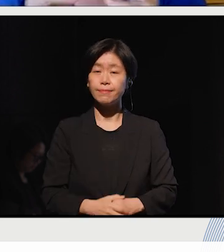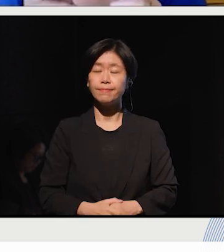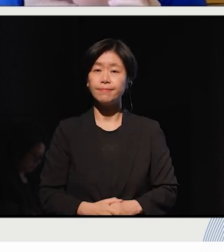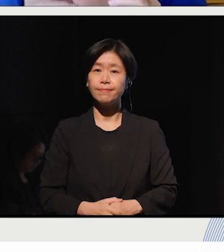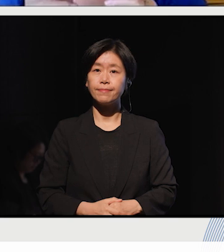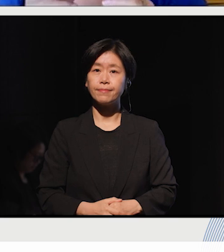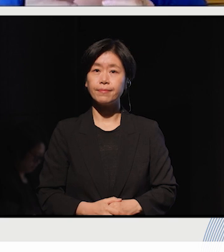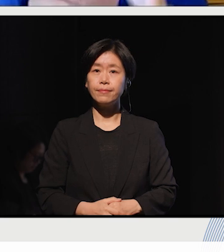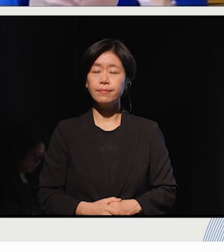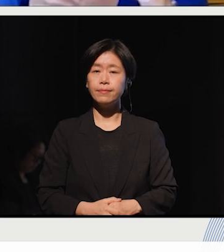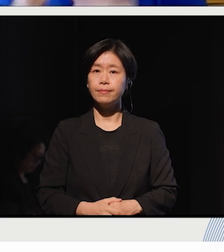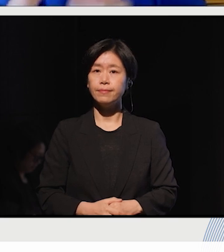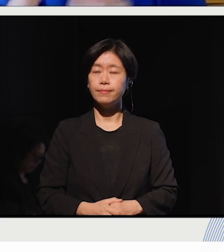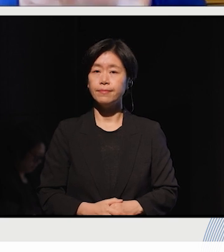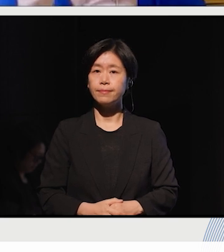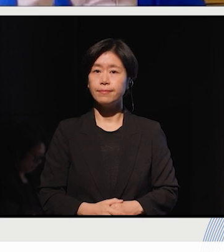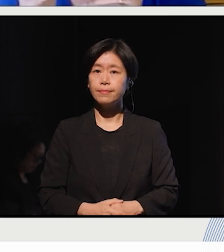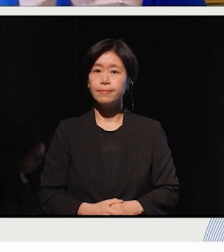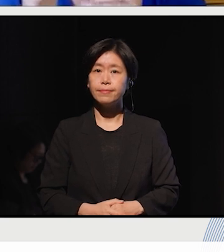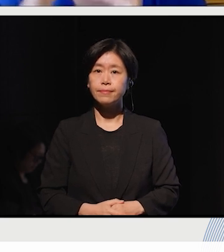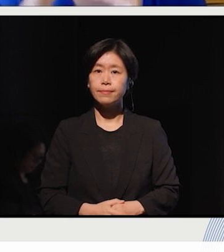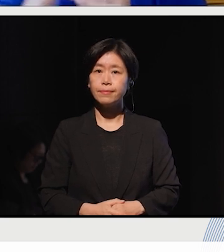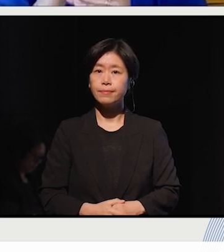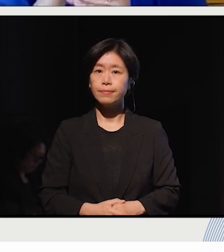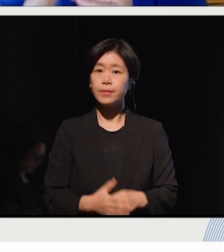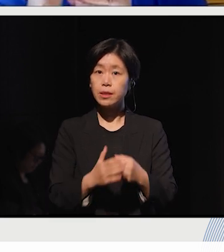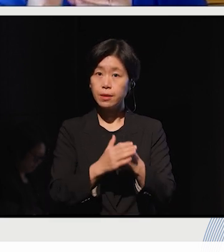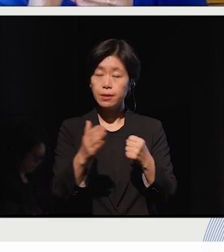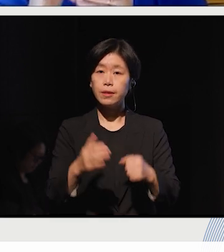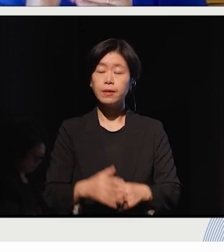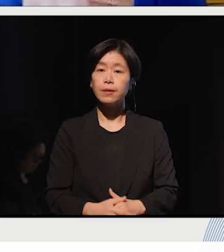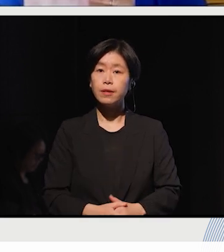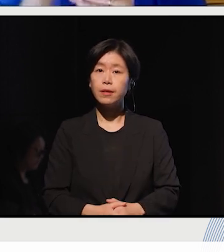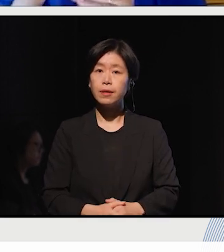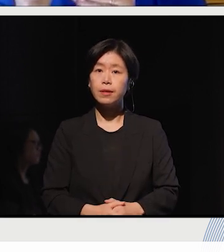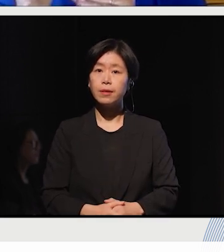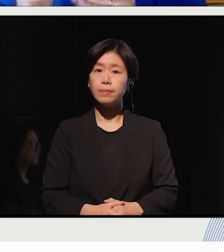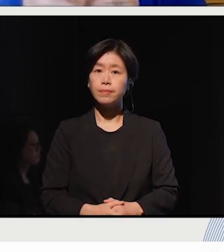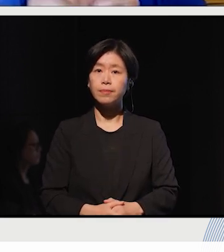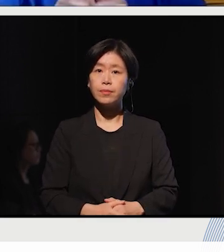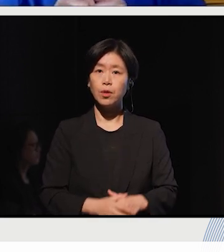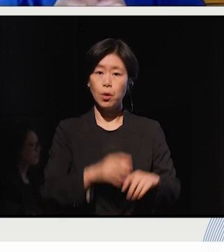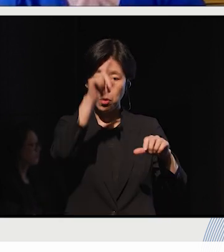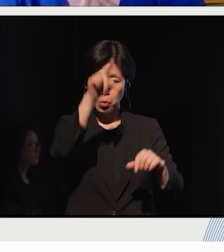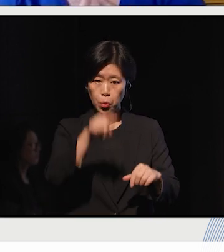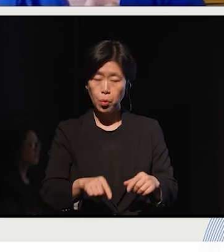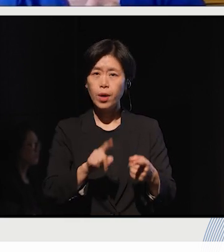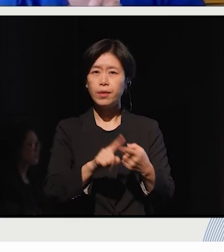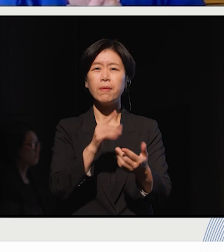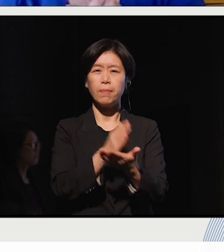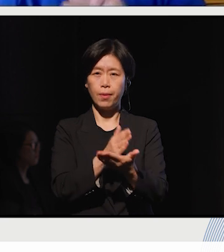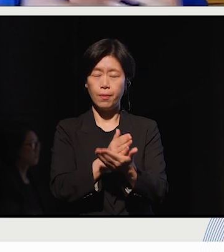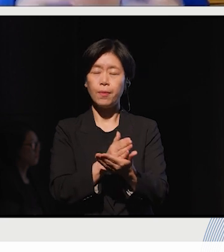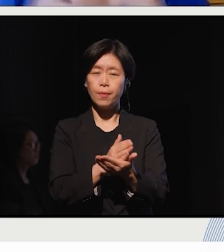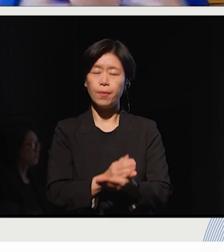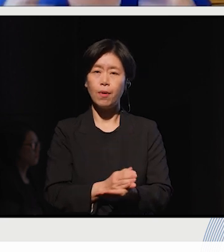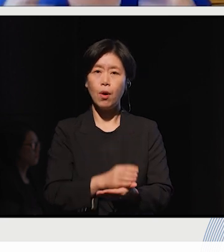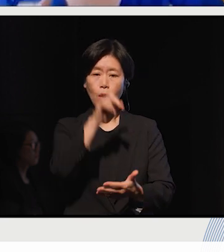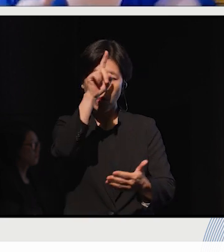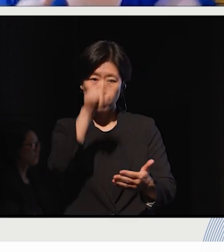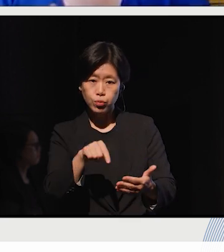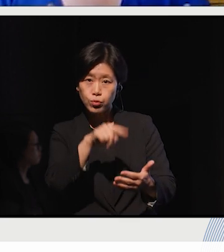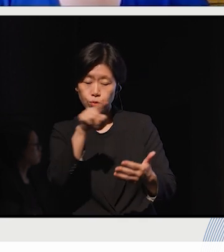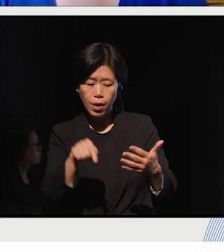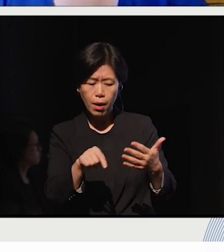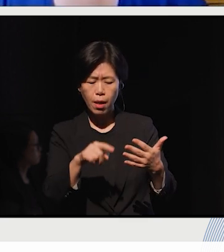efforts in accessibility. So prioritizing the actions you're going to take is really a critical step in coming up